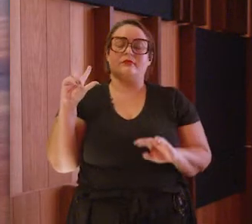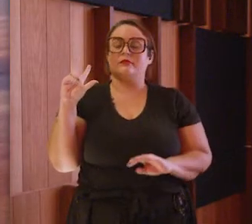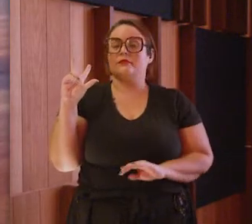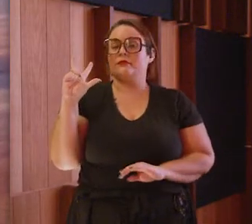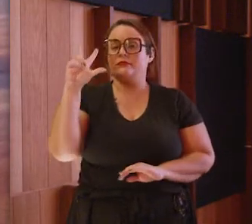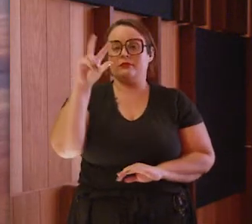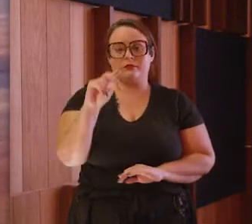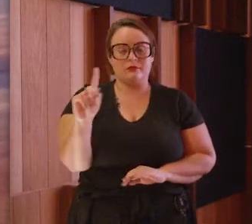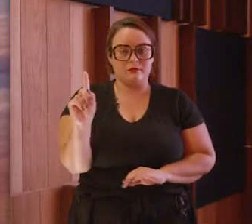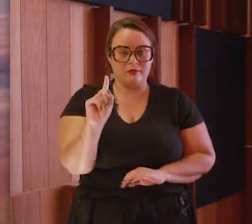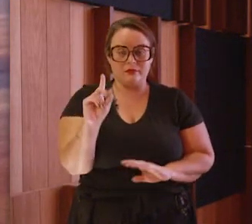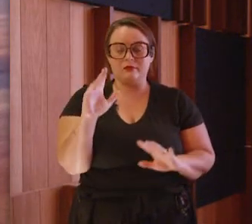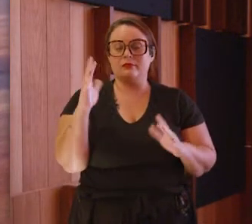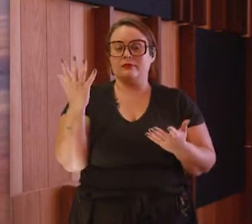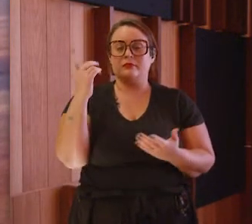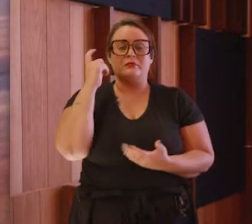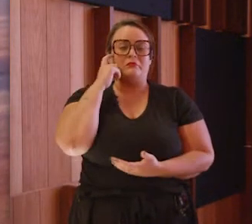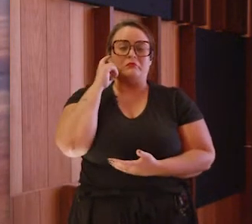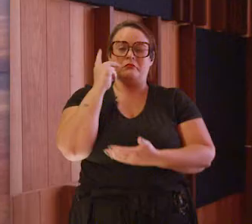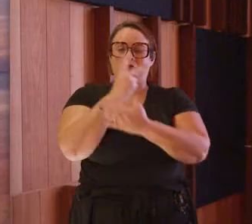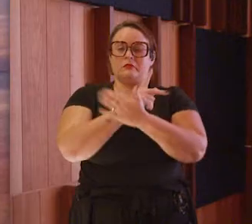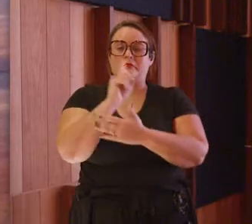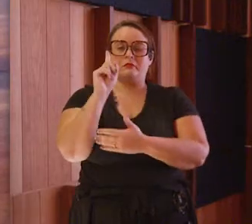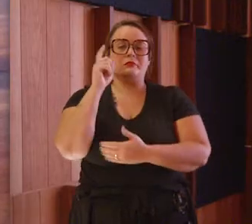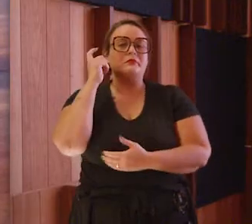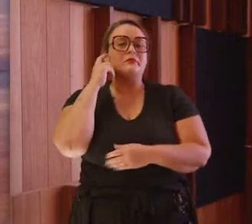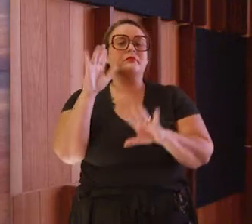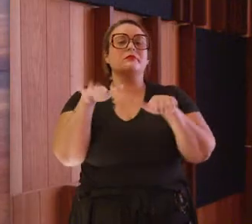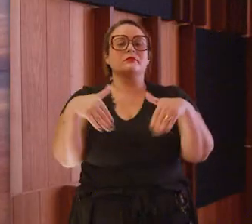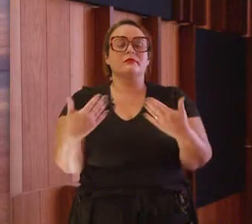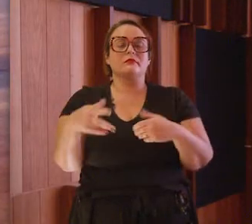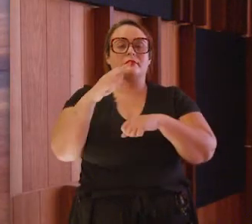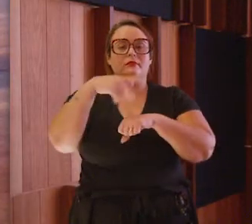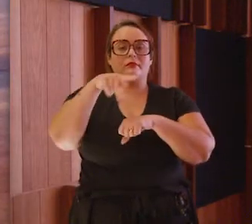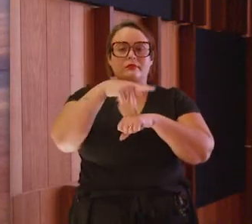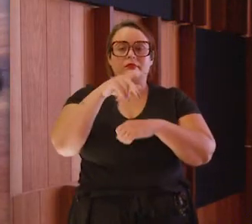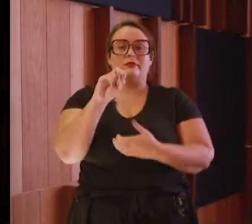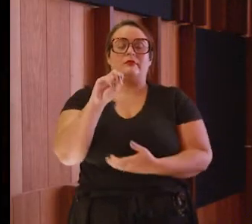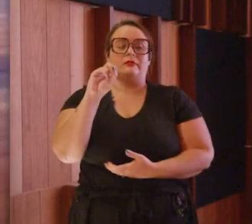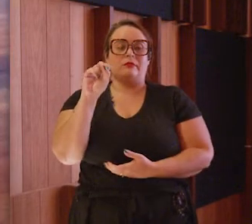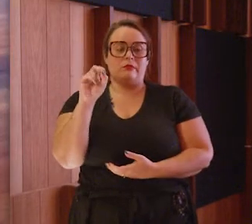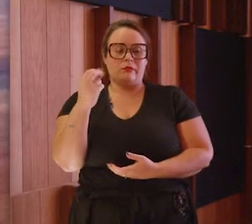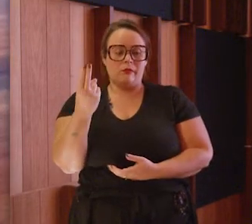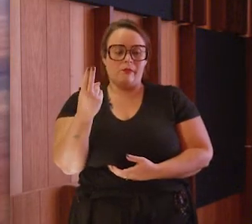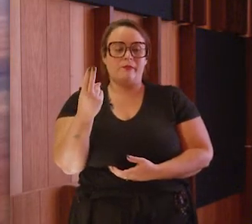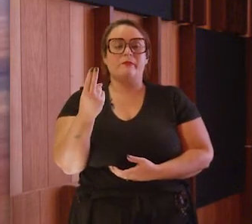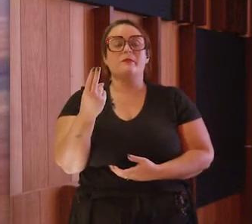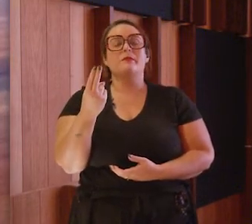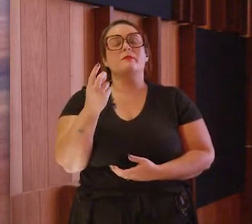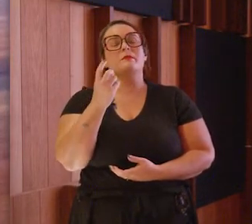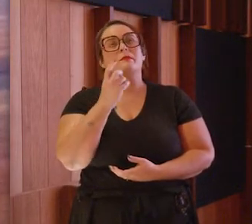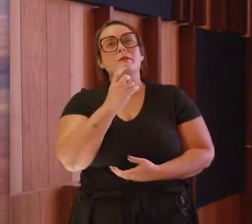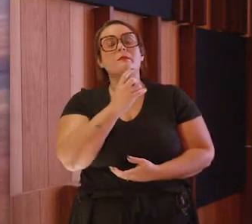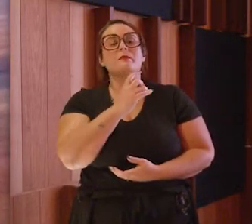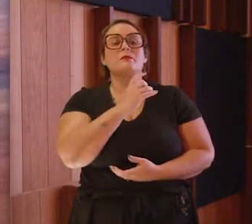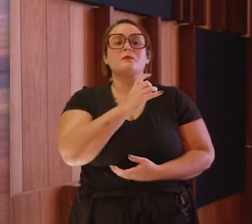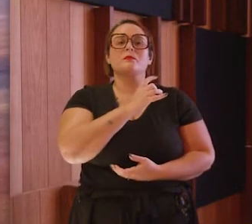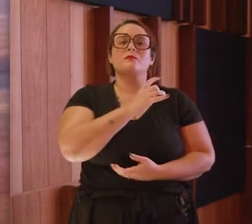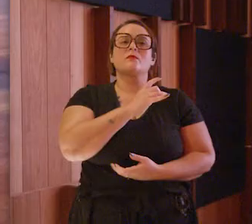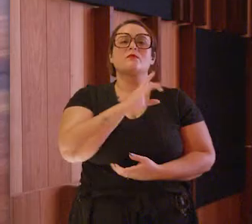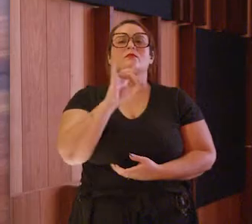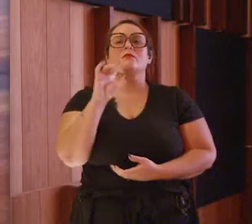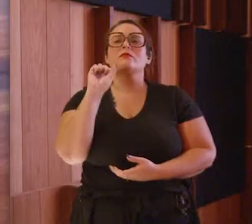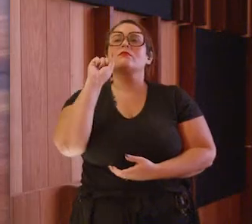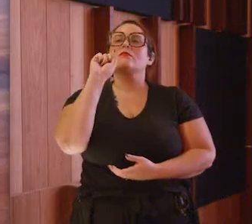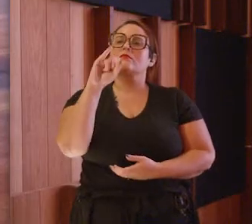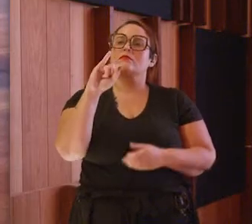determining whether a country or whether one of your subsidiaries can meet the safe harbor or potentially has a top-up tax.